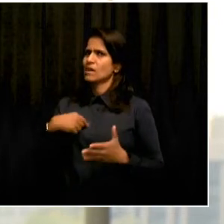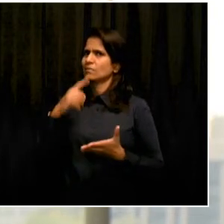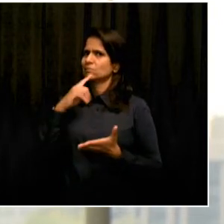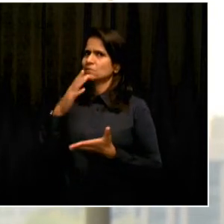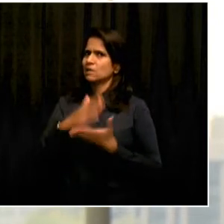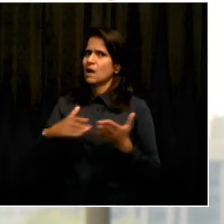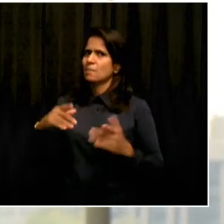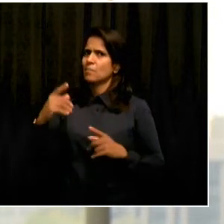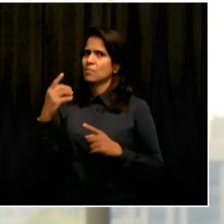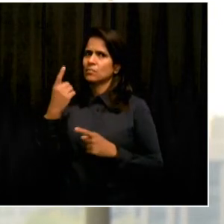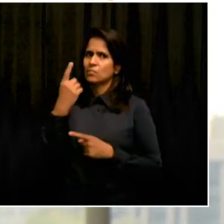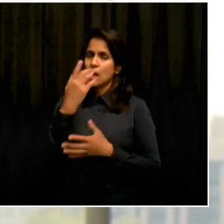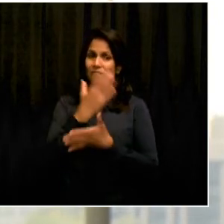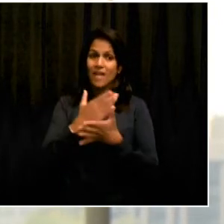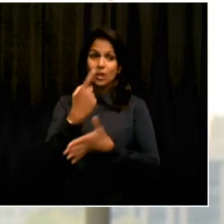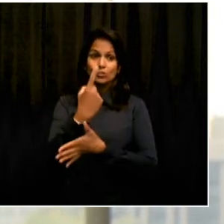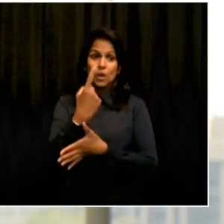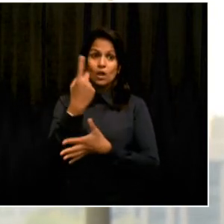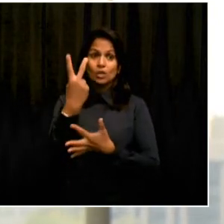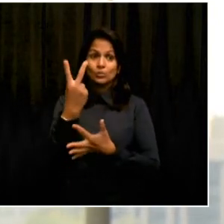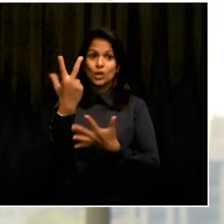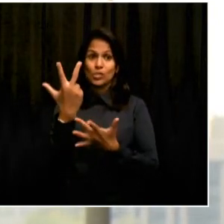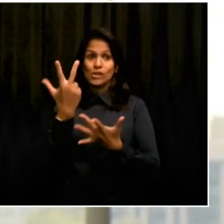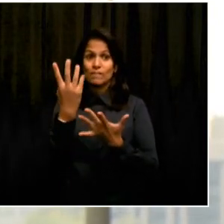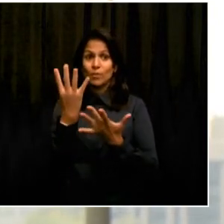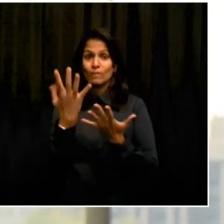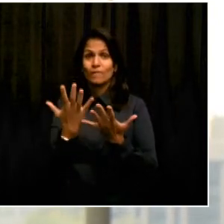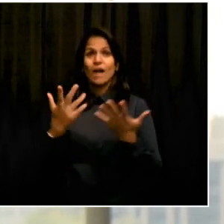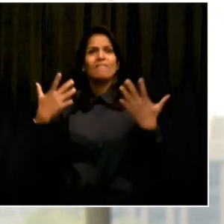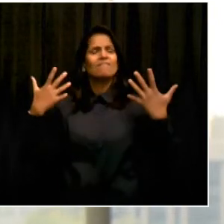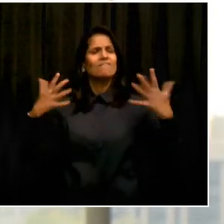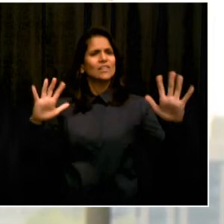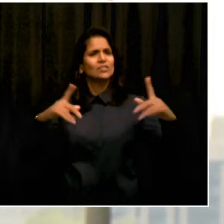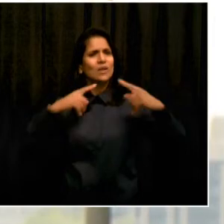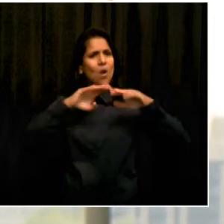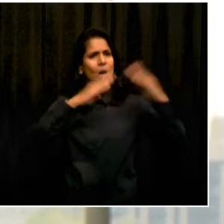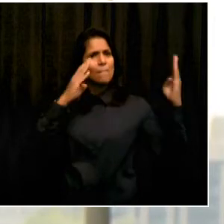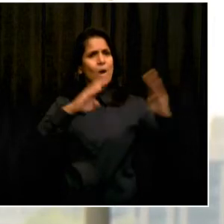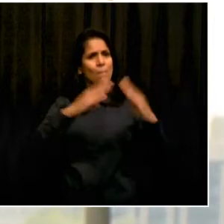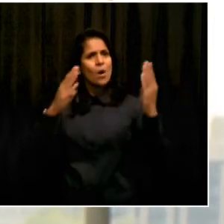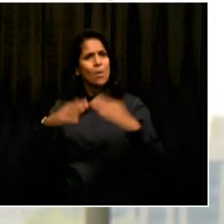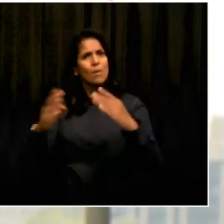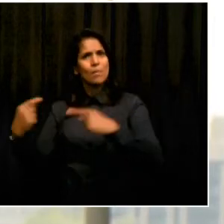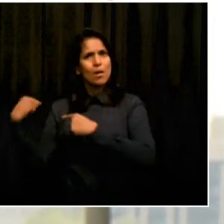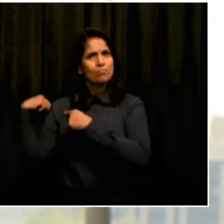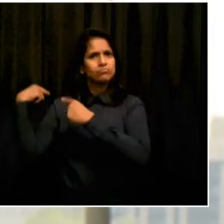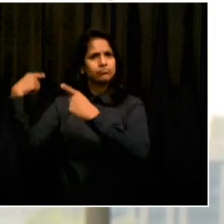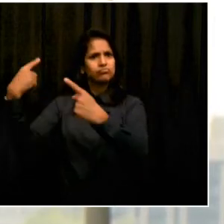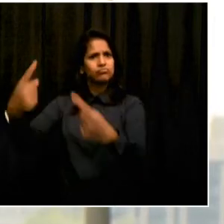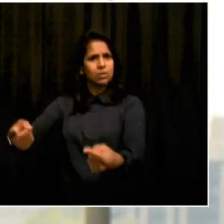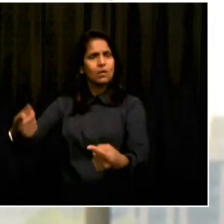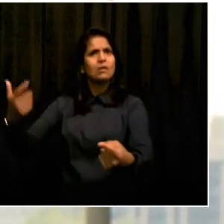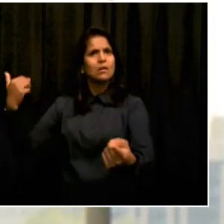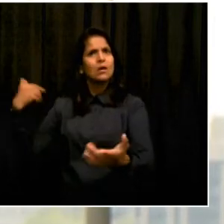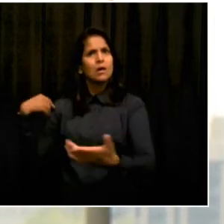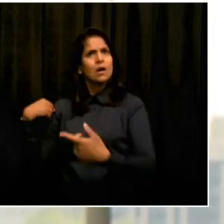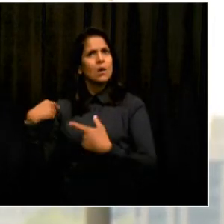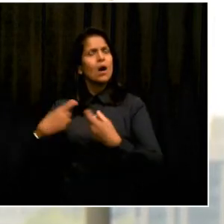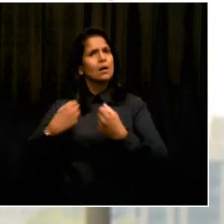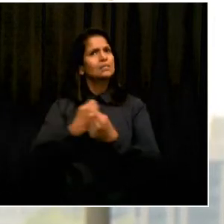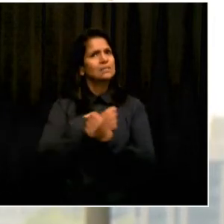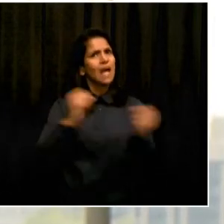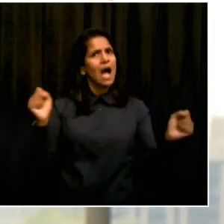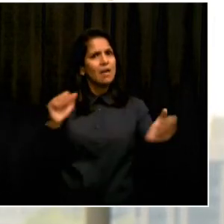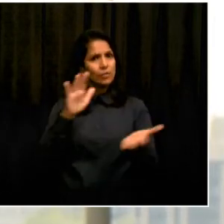of the safest places in the country. We have been bringing back our schools. That's what we've been doing. Go ahead. Can't hear you. Well, the mic there you went go.